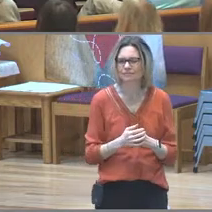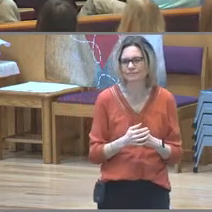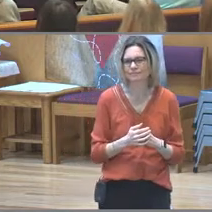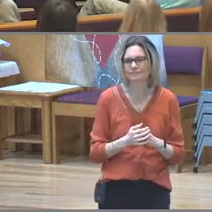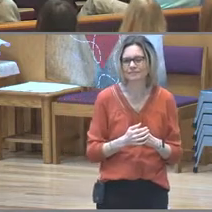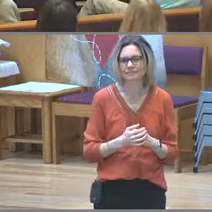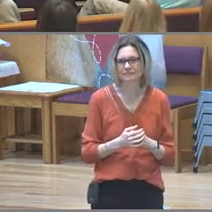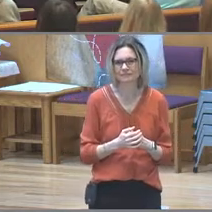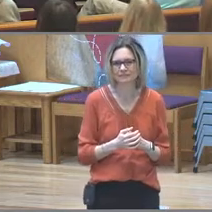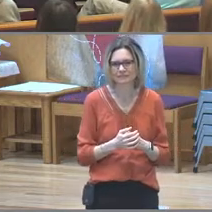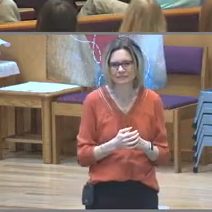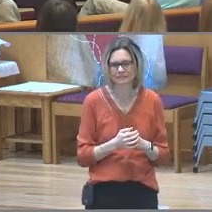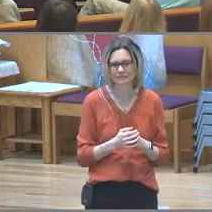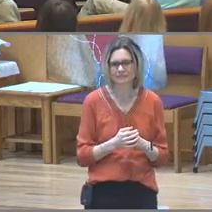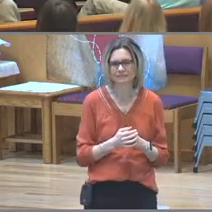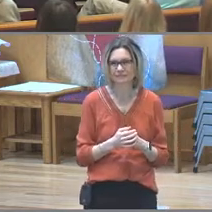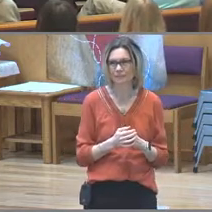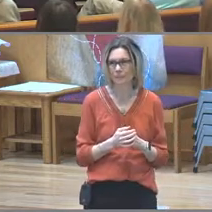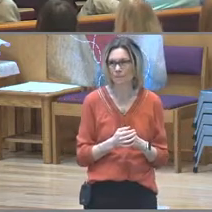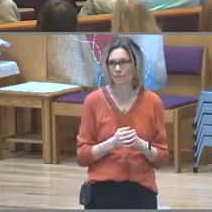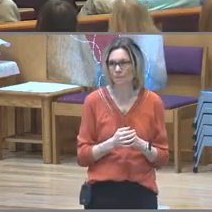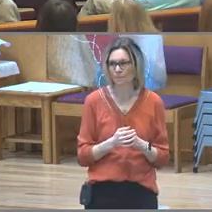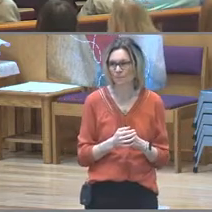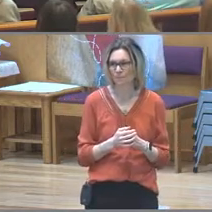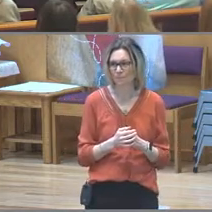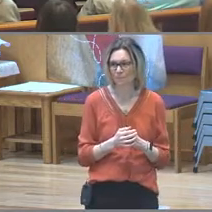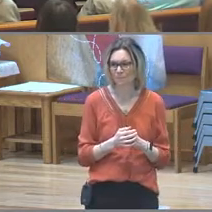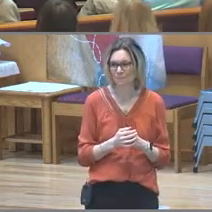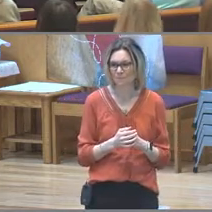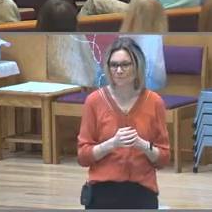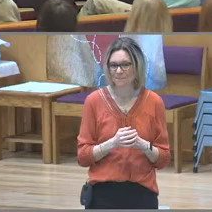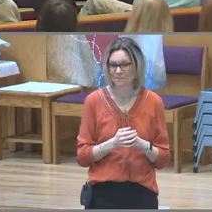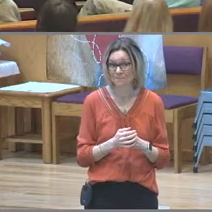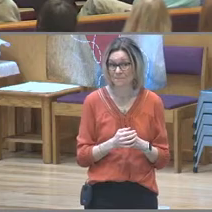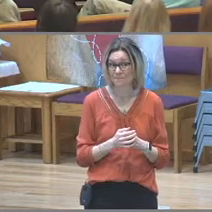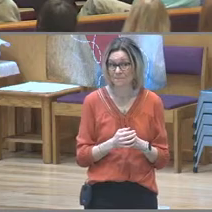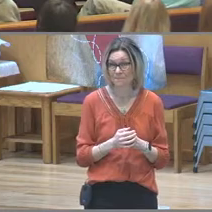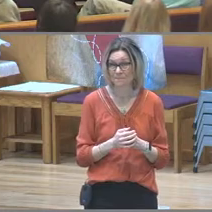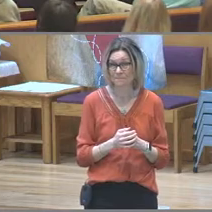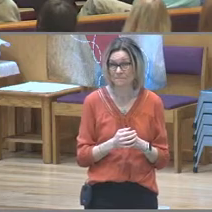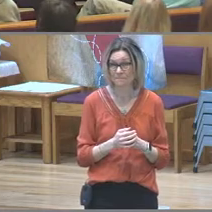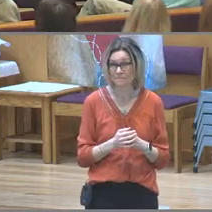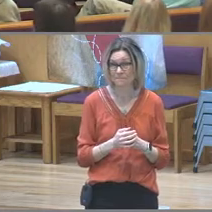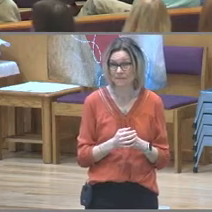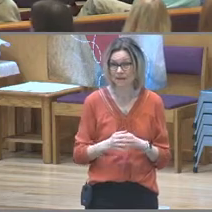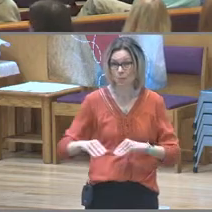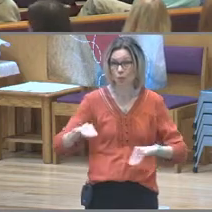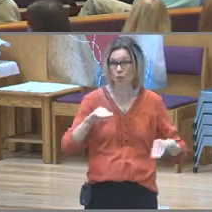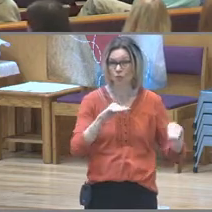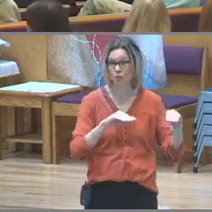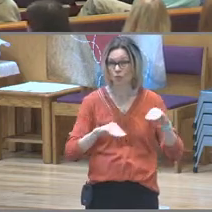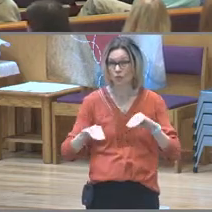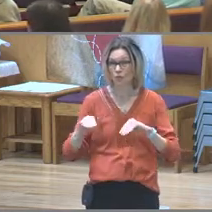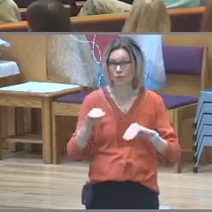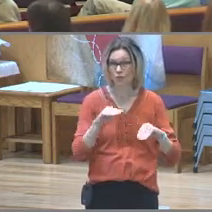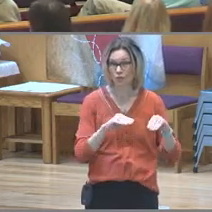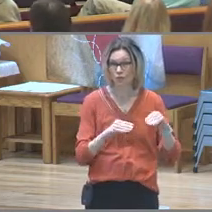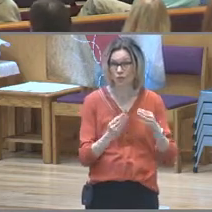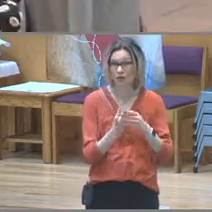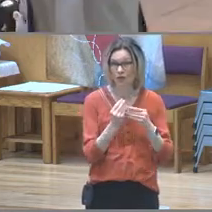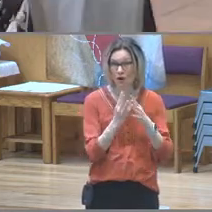it. The bag. It's maybe in the bag. Well, let's see what I have. Let's move around the garden here. Follow